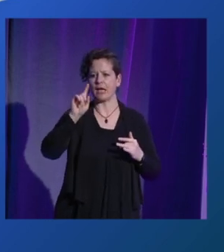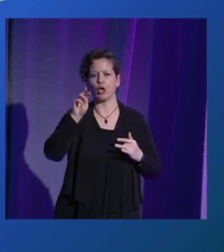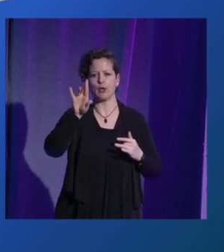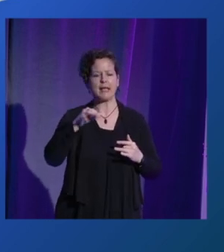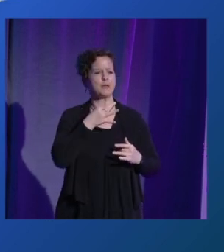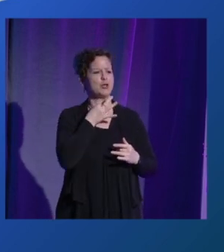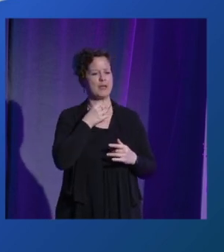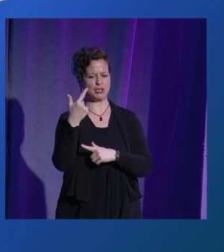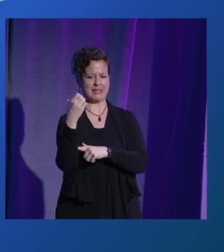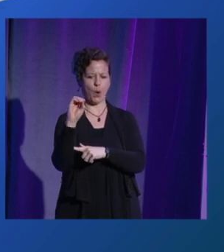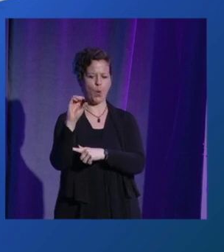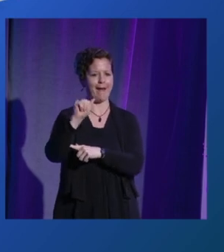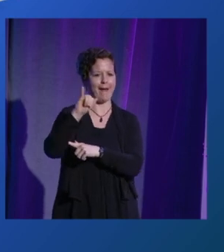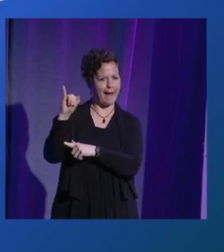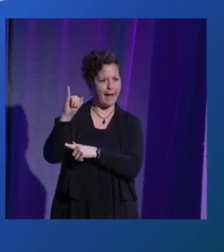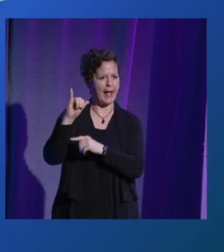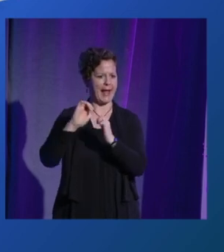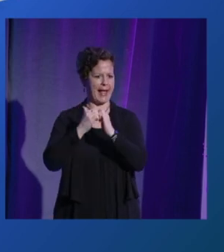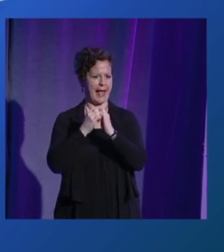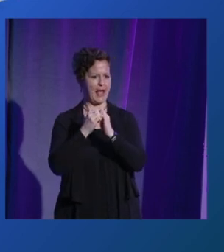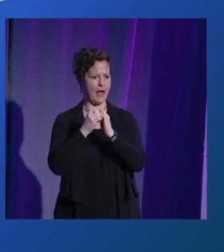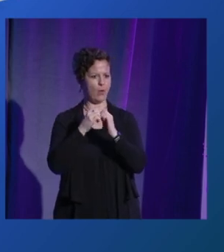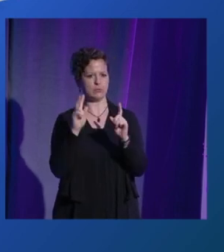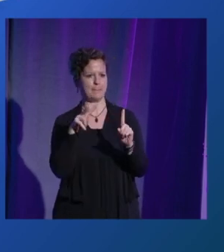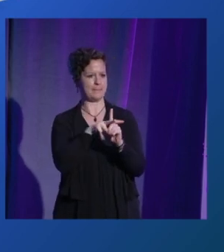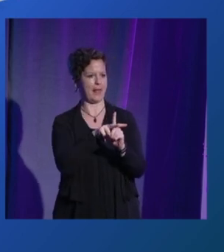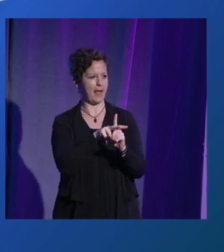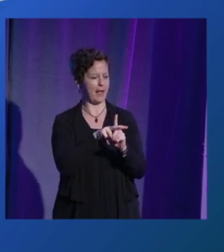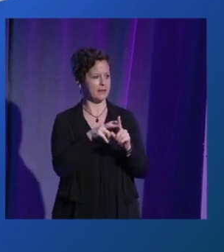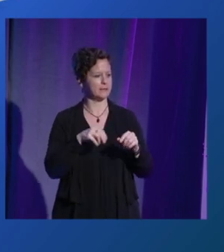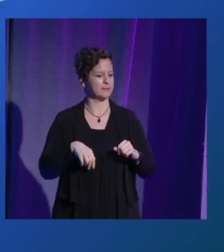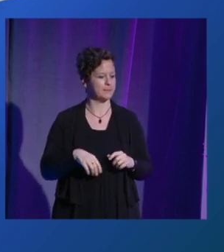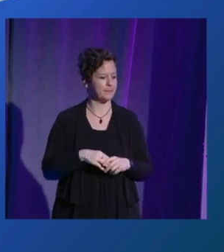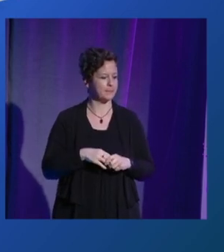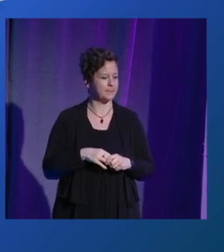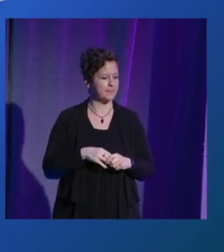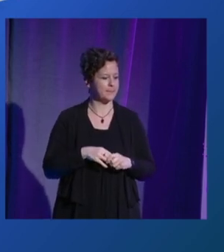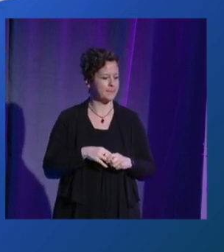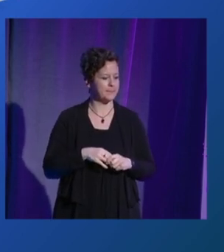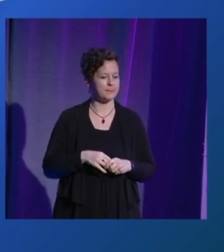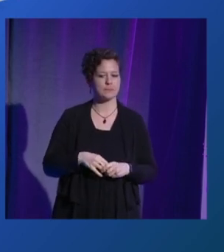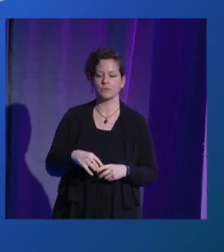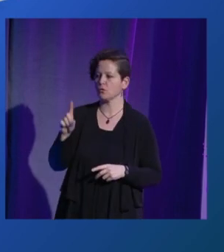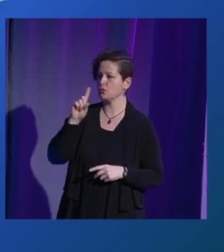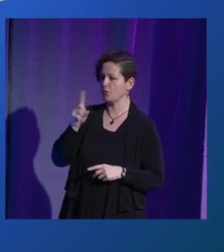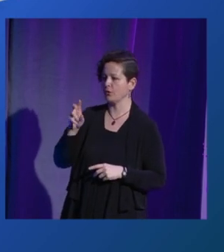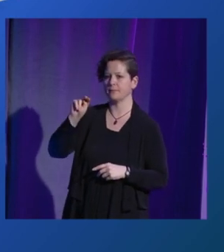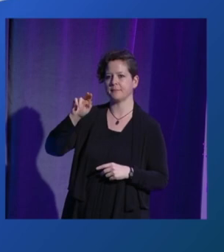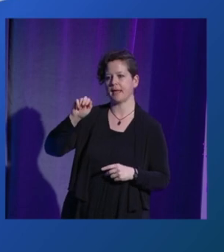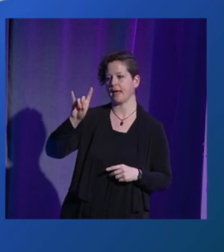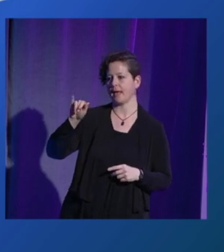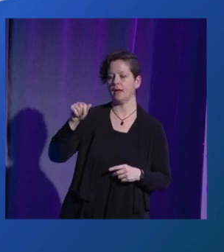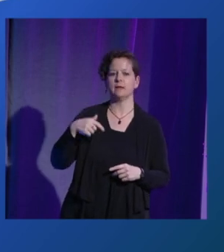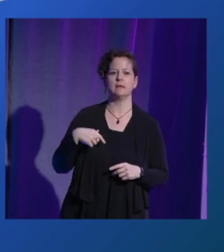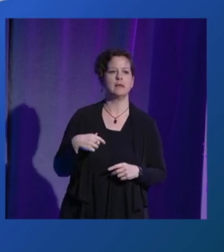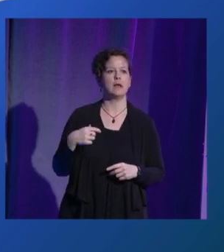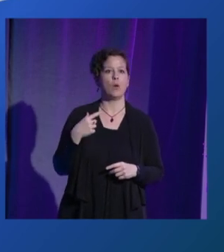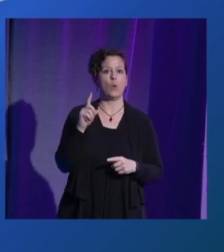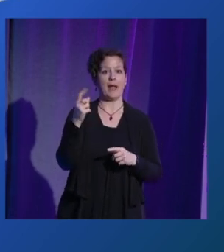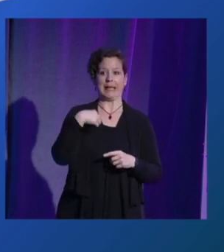goai and geospatial Ai and in that yeah sure so where I really I guess see the